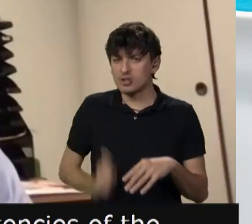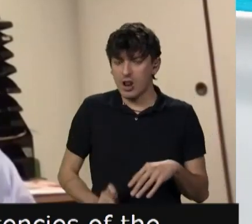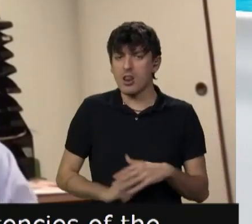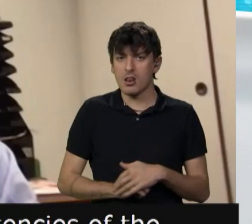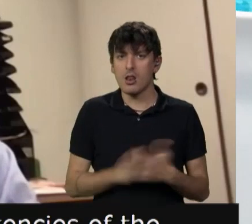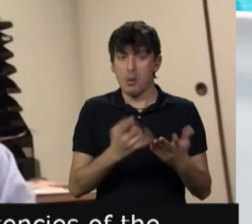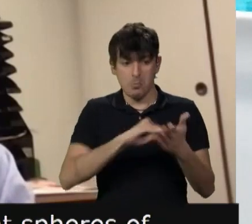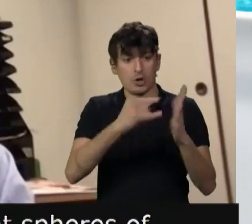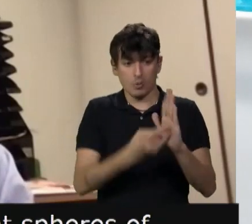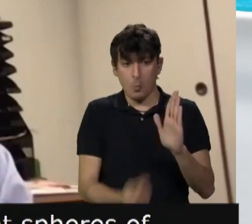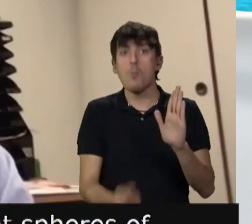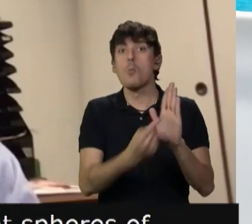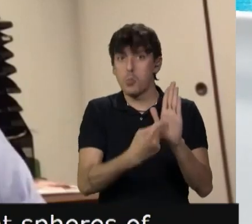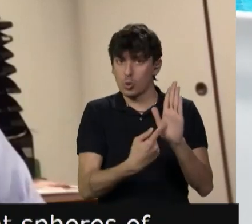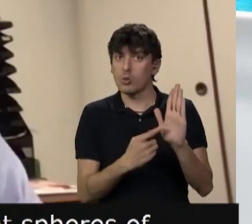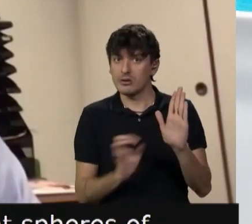forth.